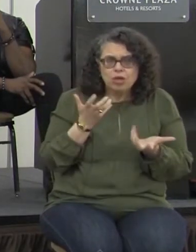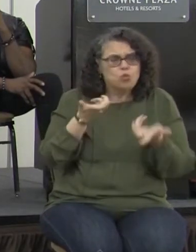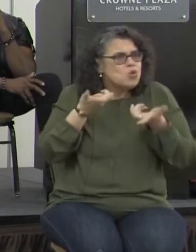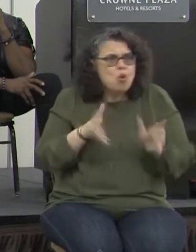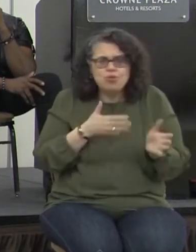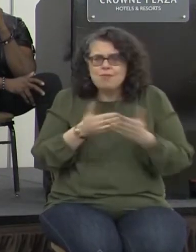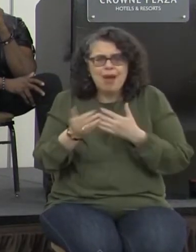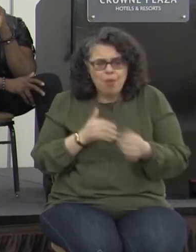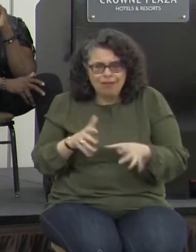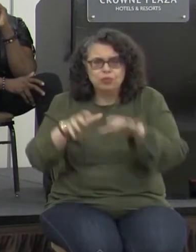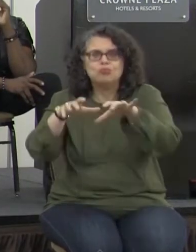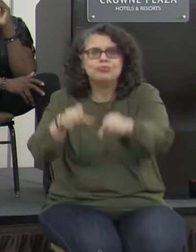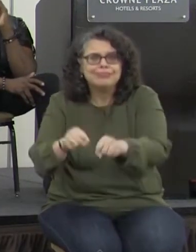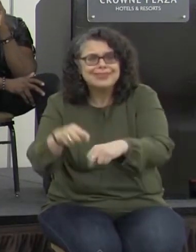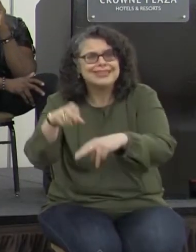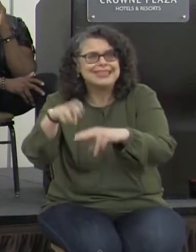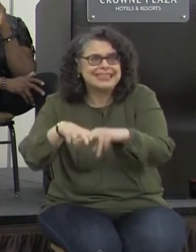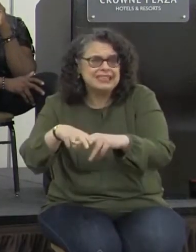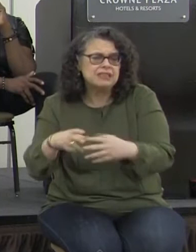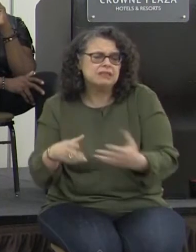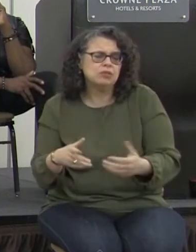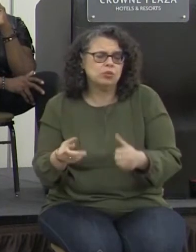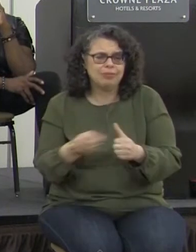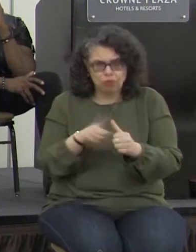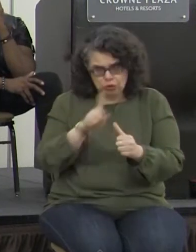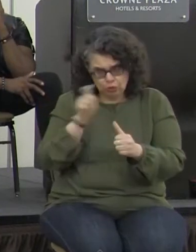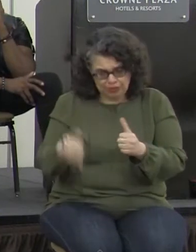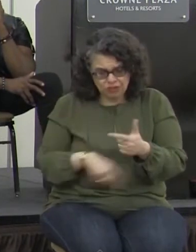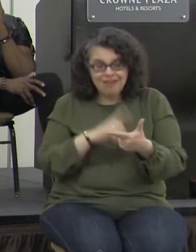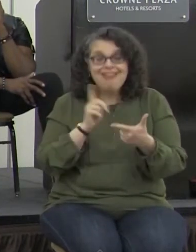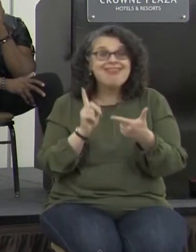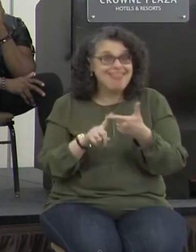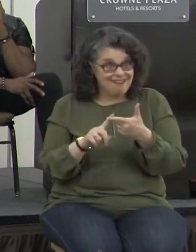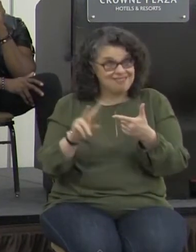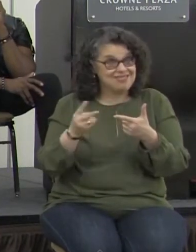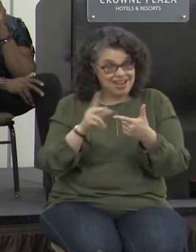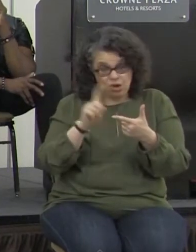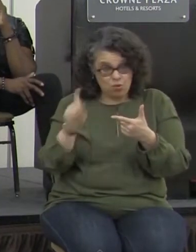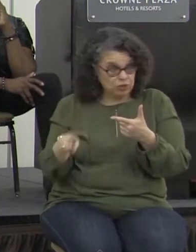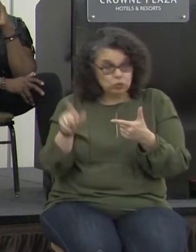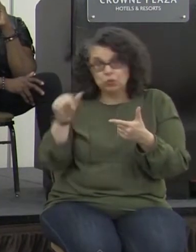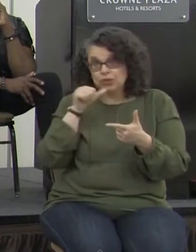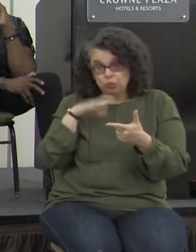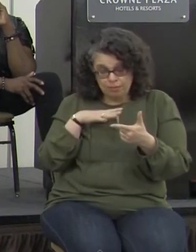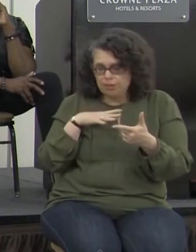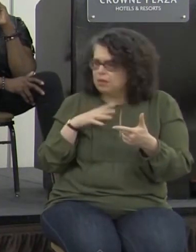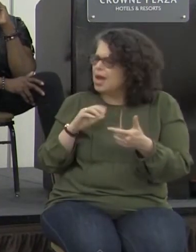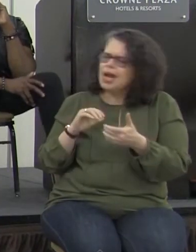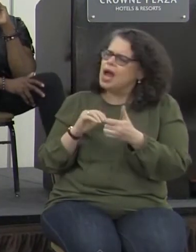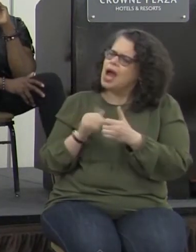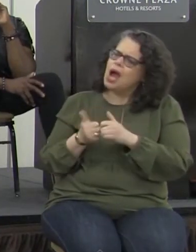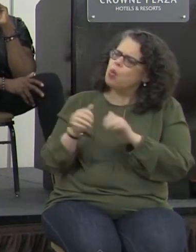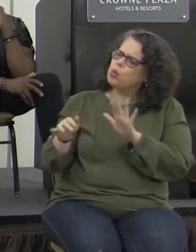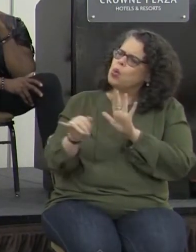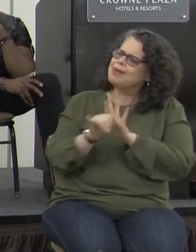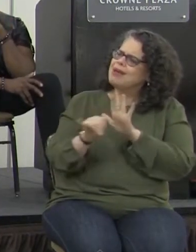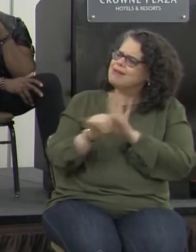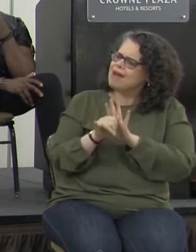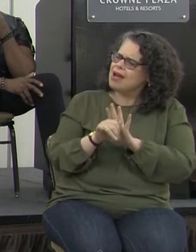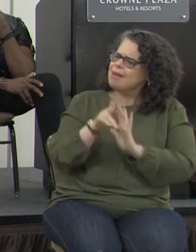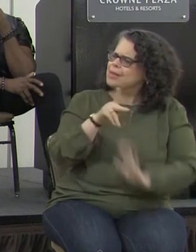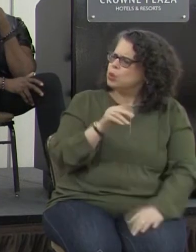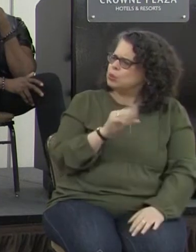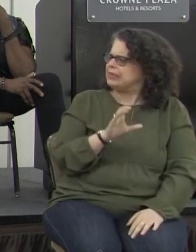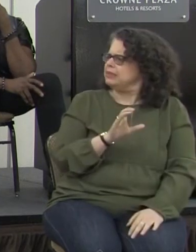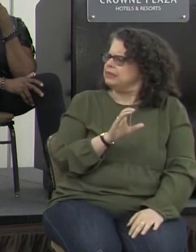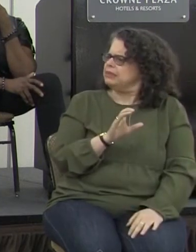up. So that was my first question. Then my second question to her was, how are you going to identify the people of